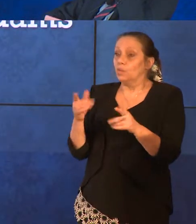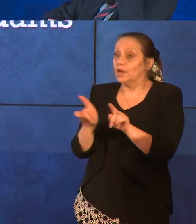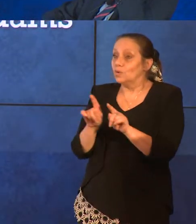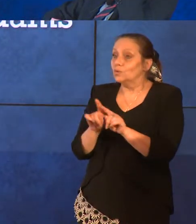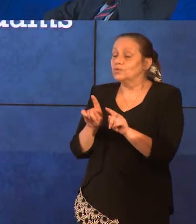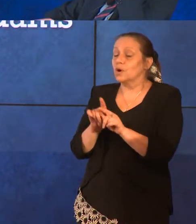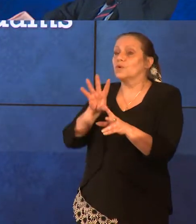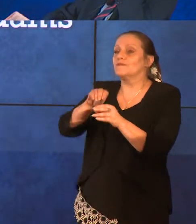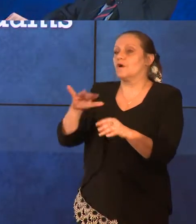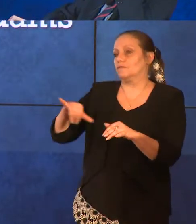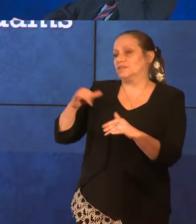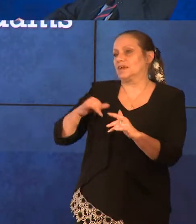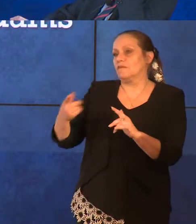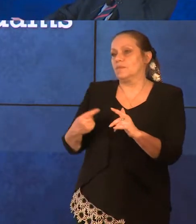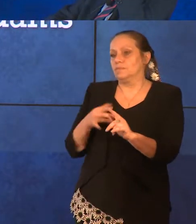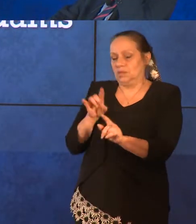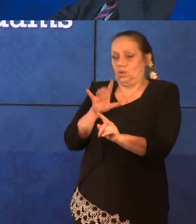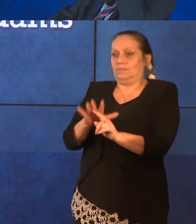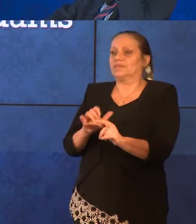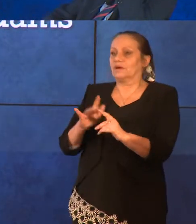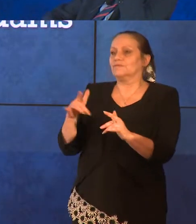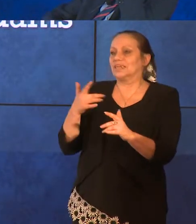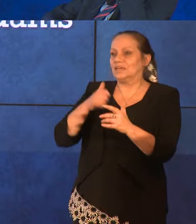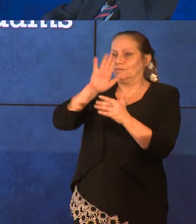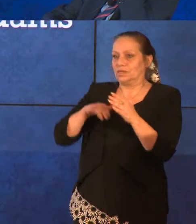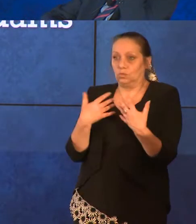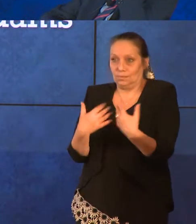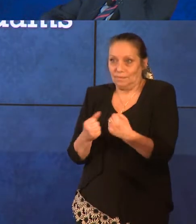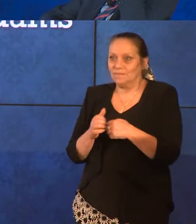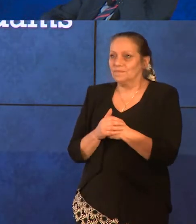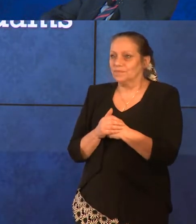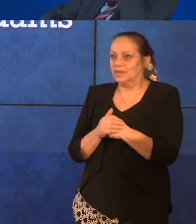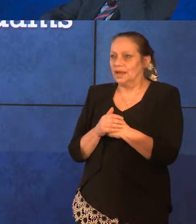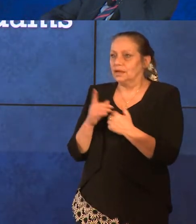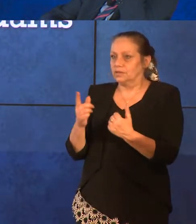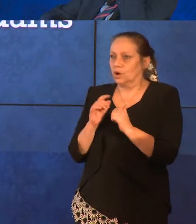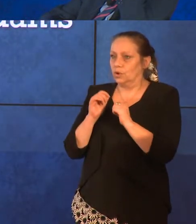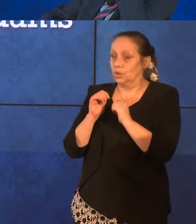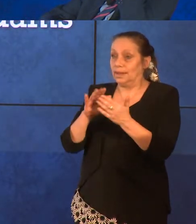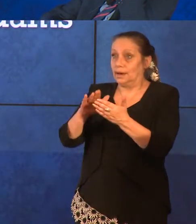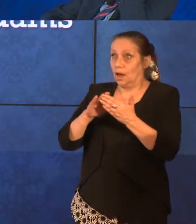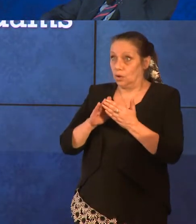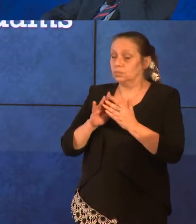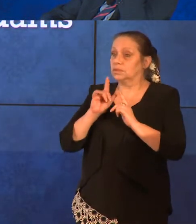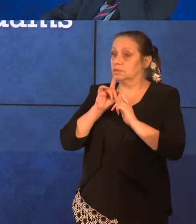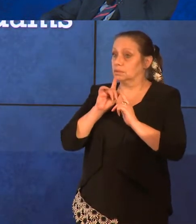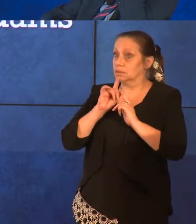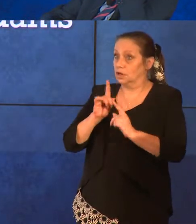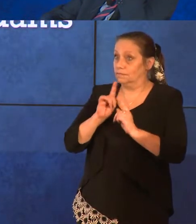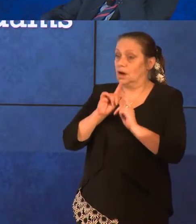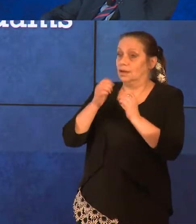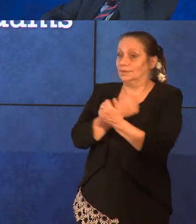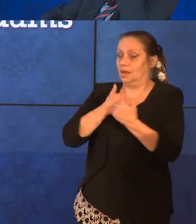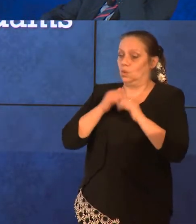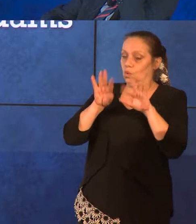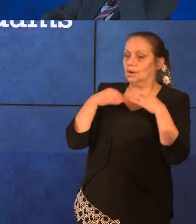experience. So those groups are crucial to advising the organisation both on our service provision, but